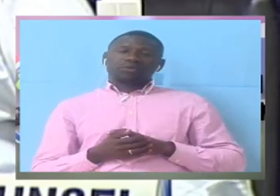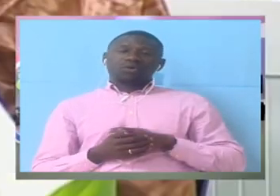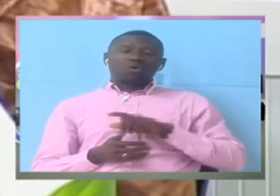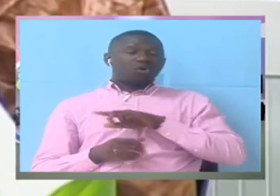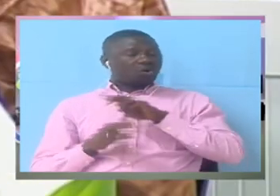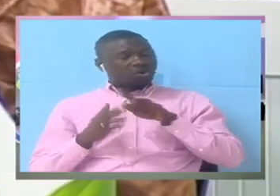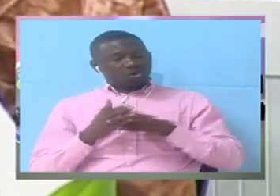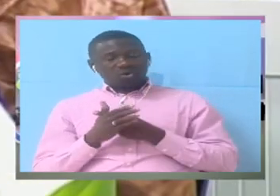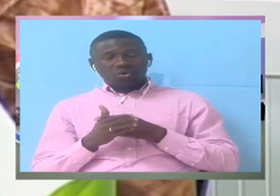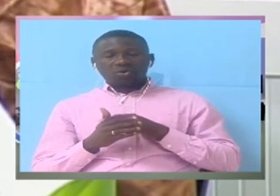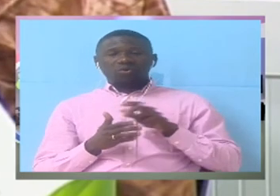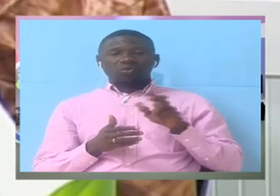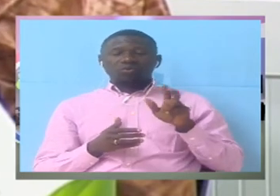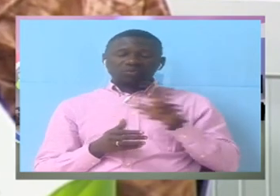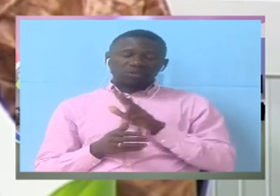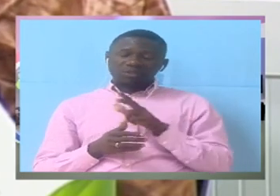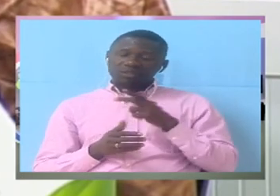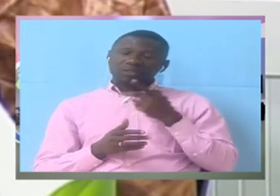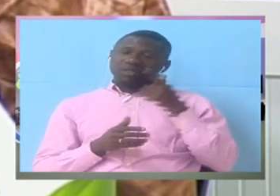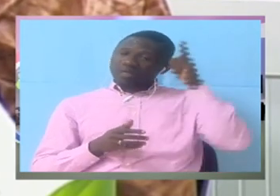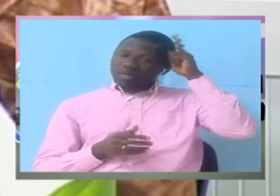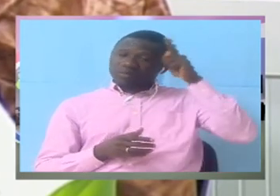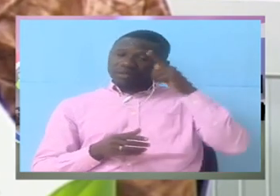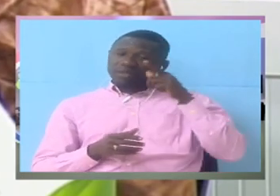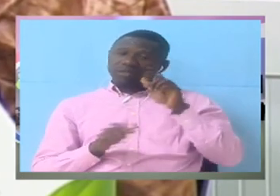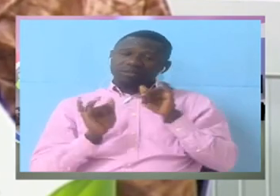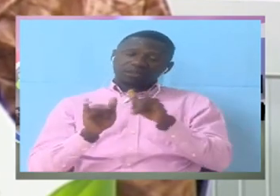will Liberians remain in this situation?